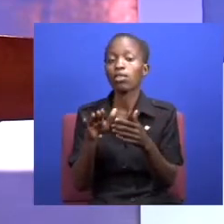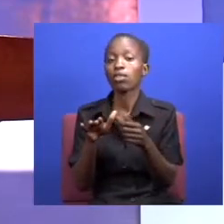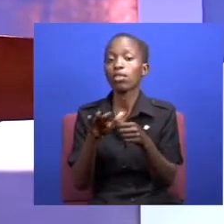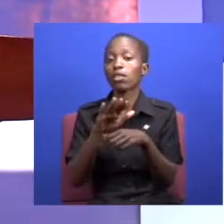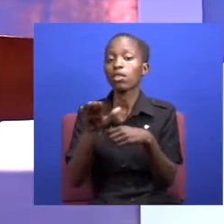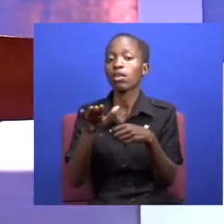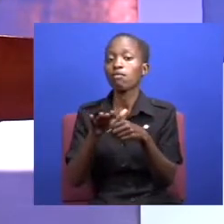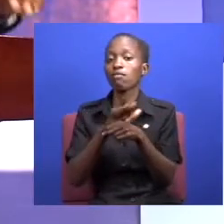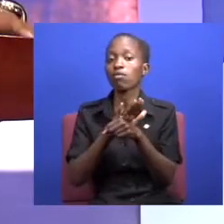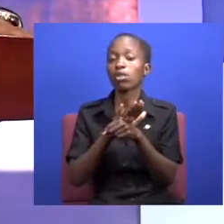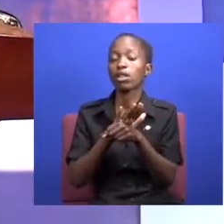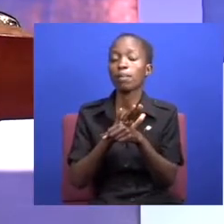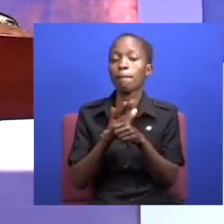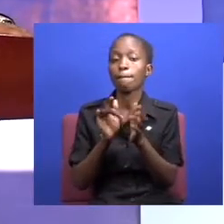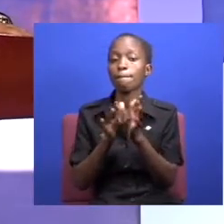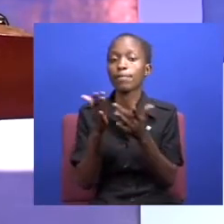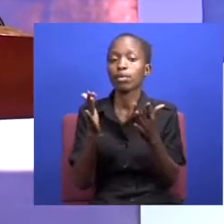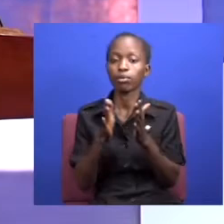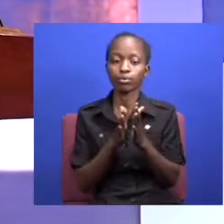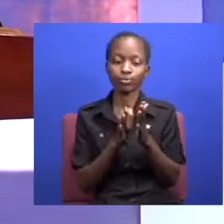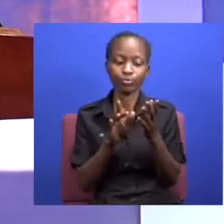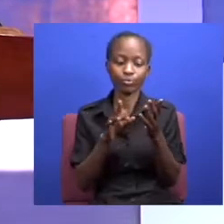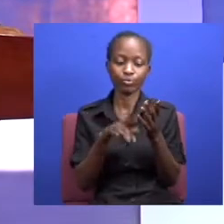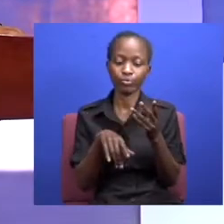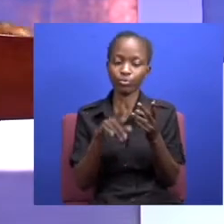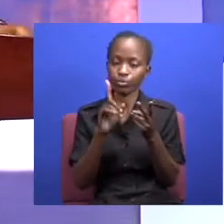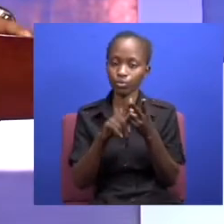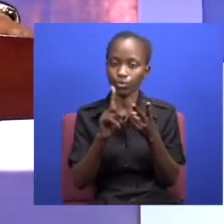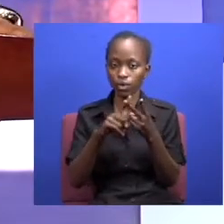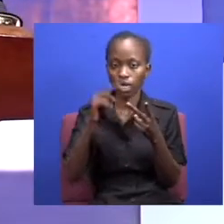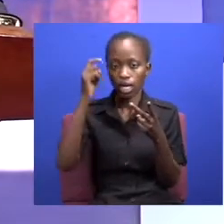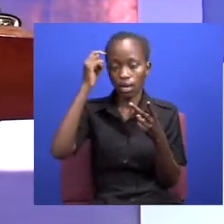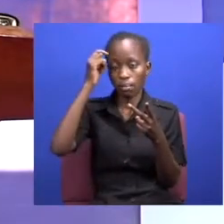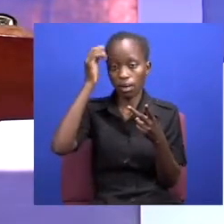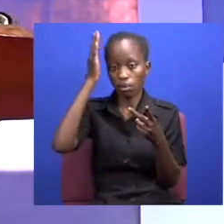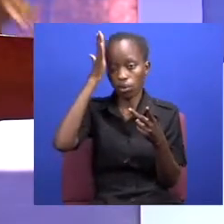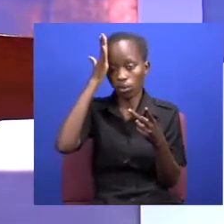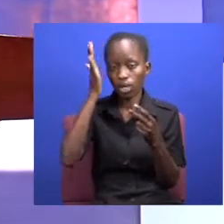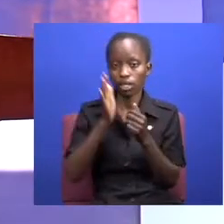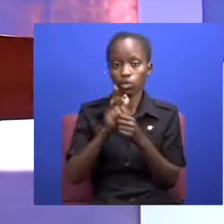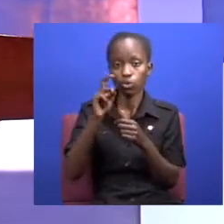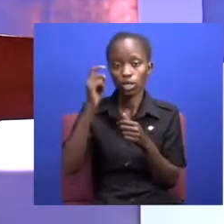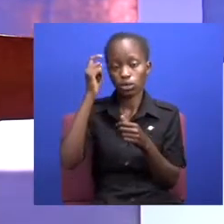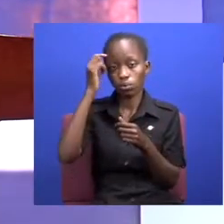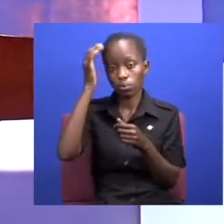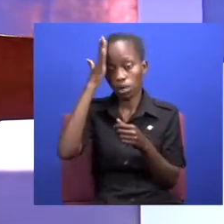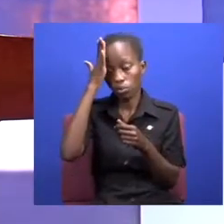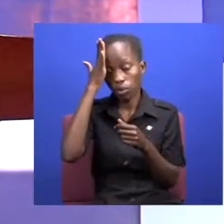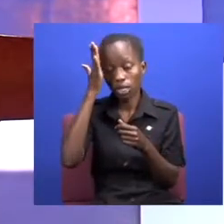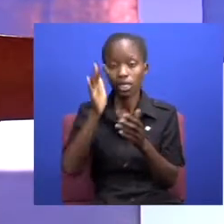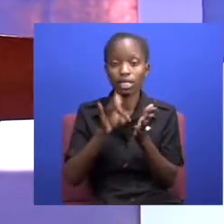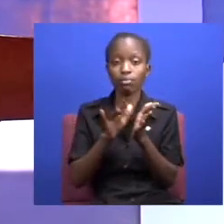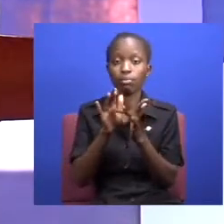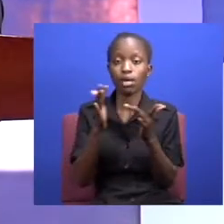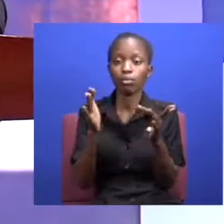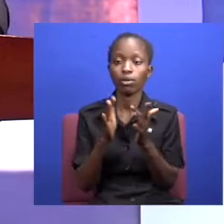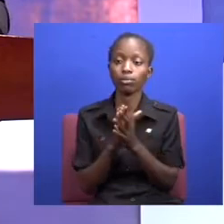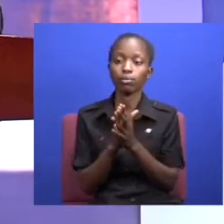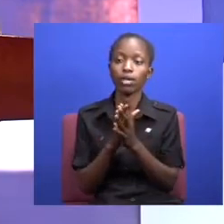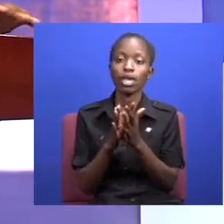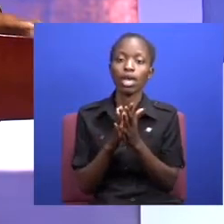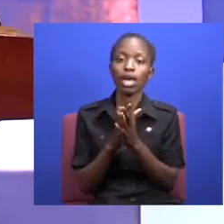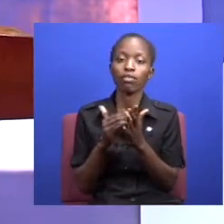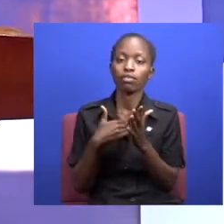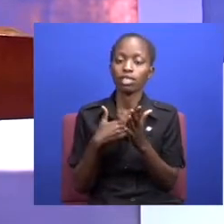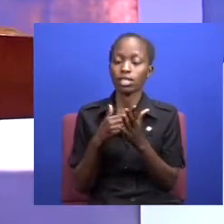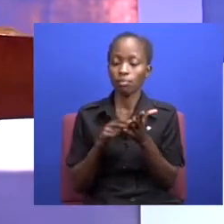cover. Secondly, memorization. You need to memorize the Bible. And